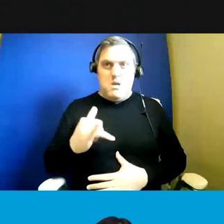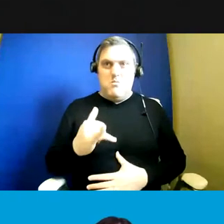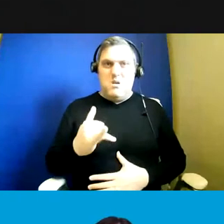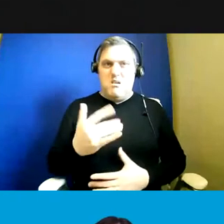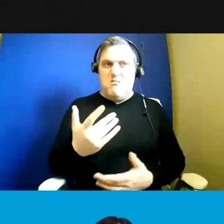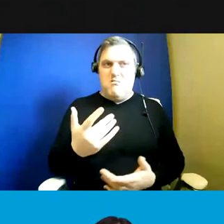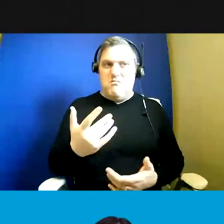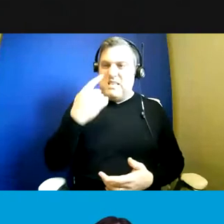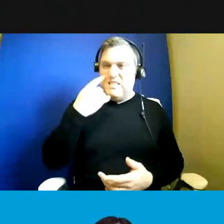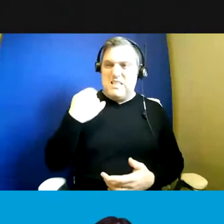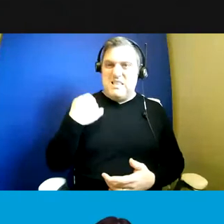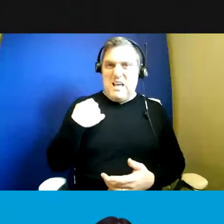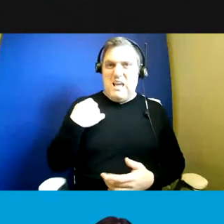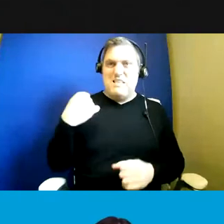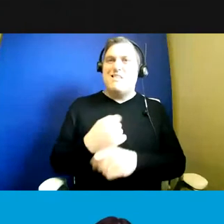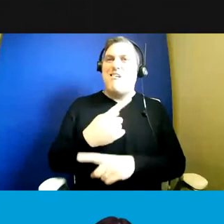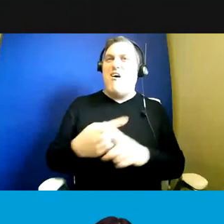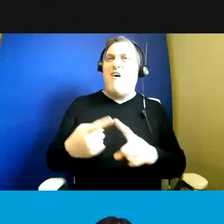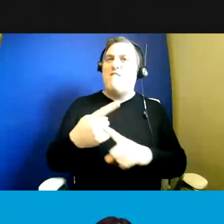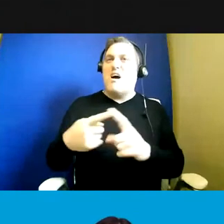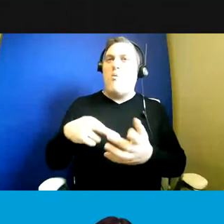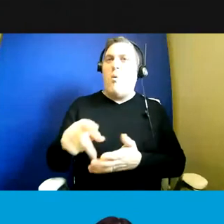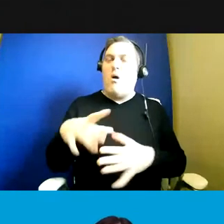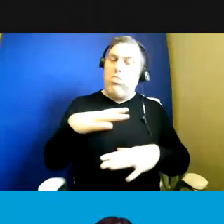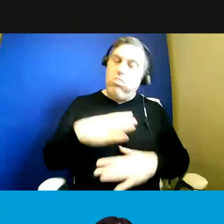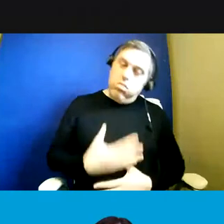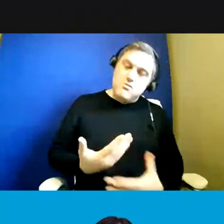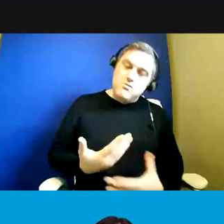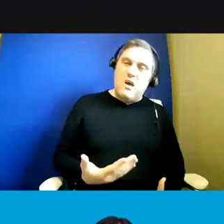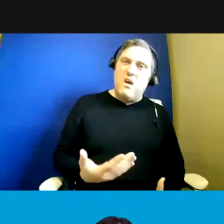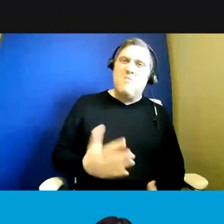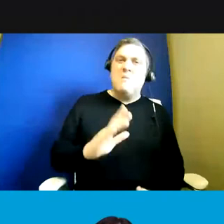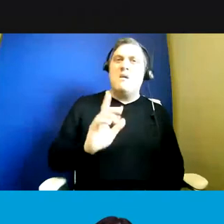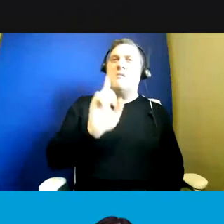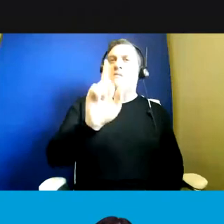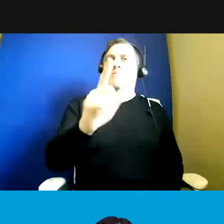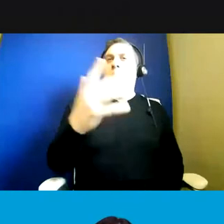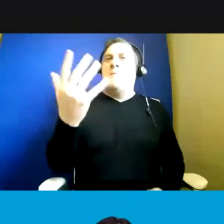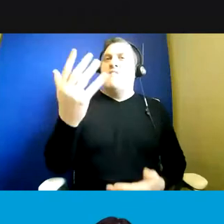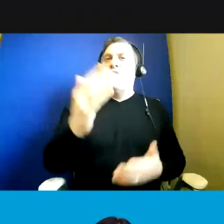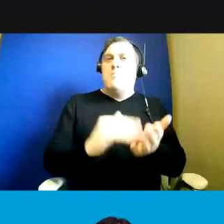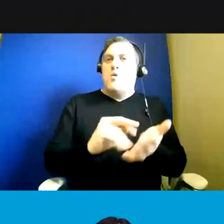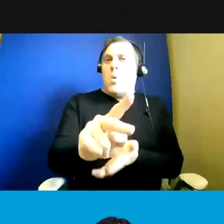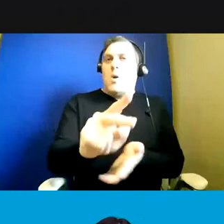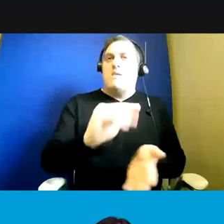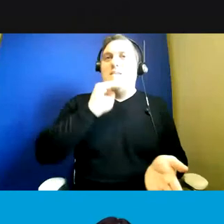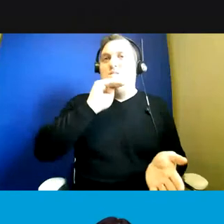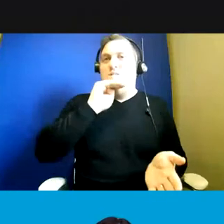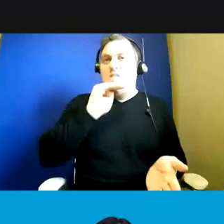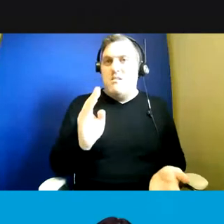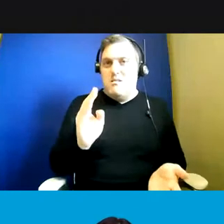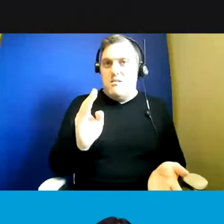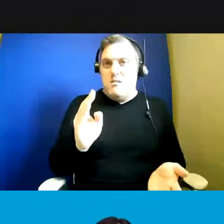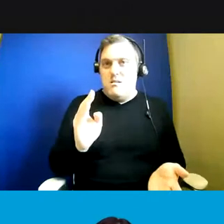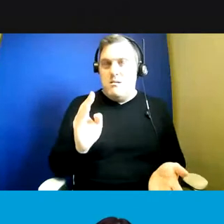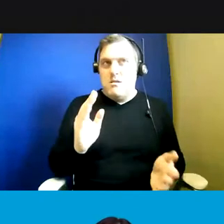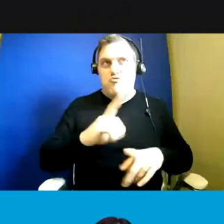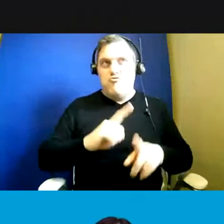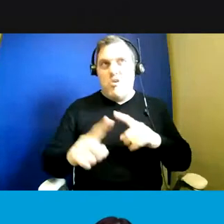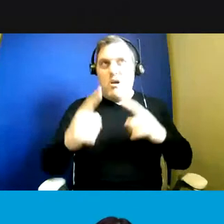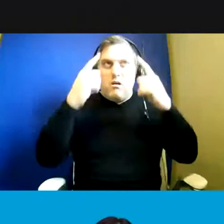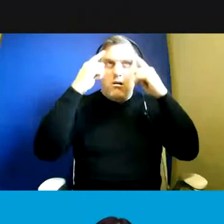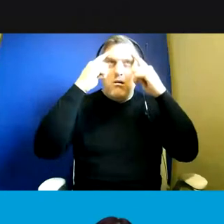then just try and be that little bit more gentle. So it's just that listening to what your body's saying to you with the fatigue, hearing its